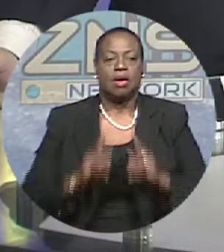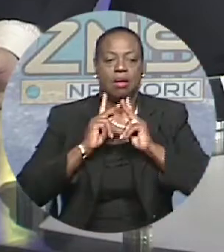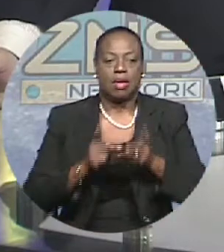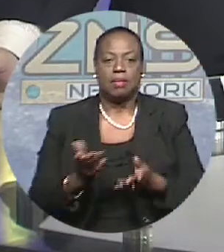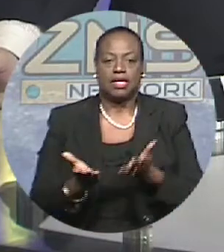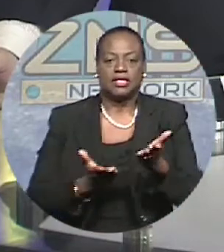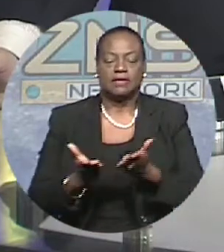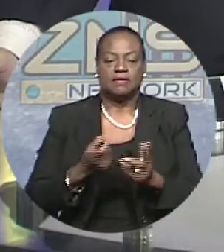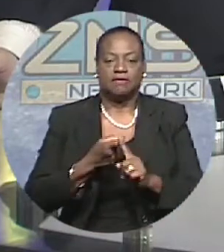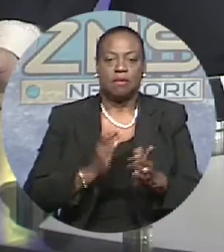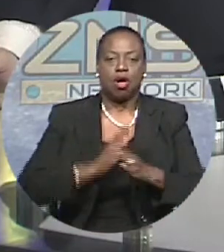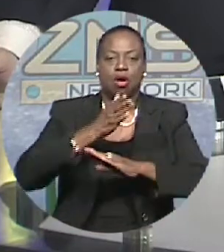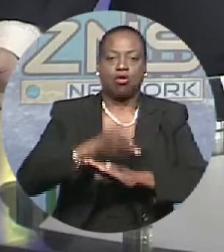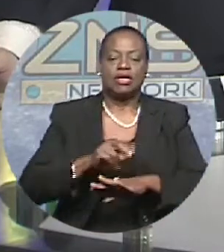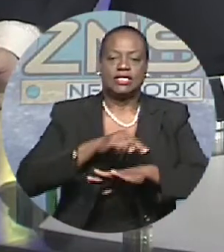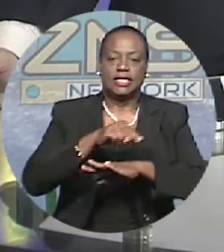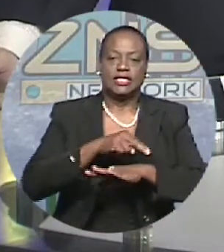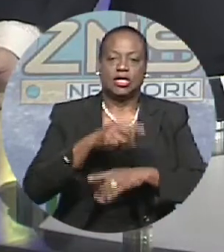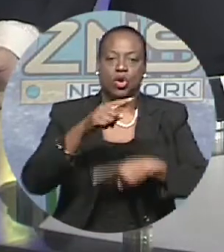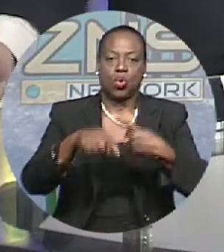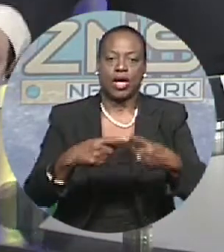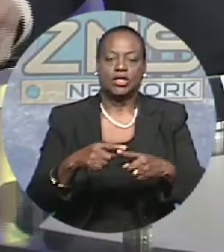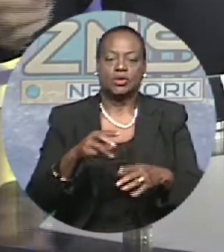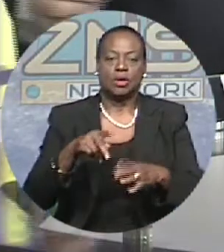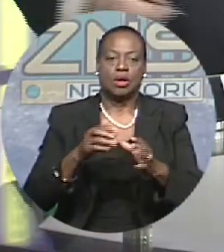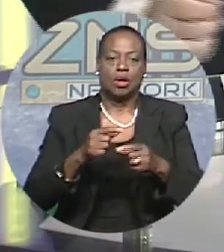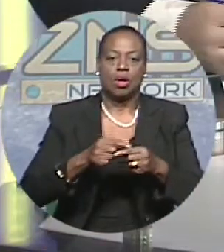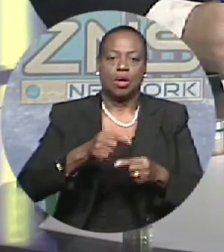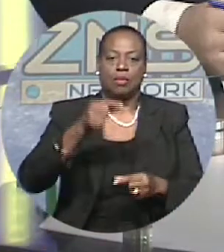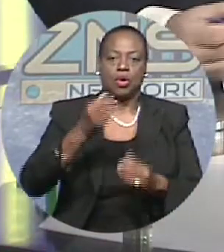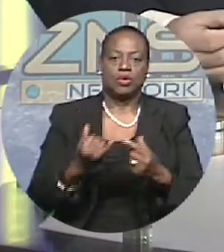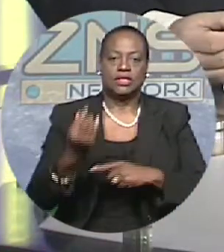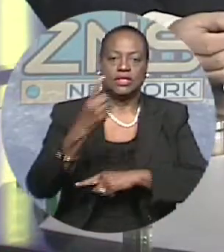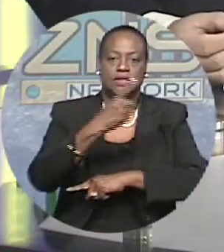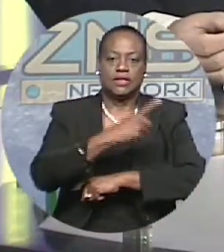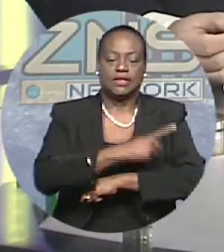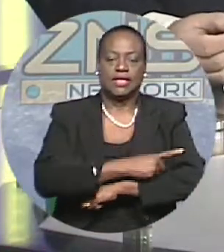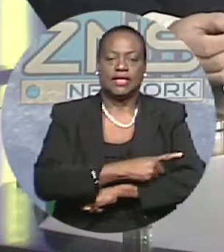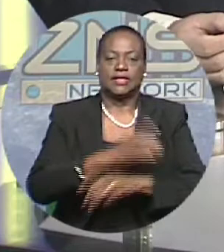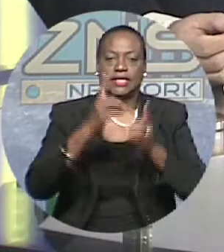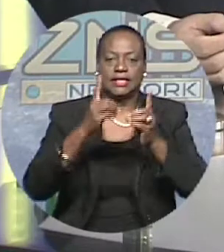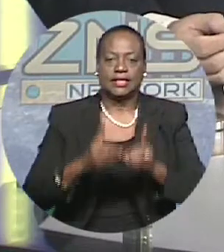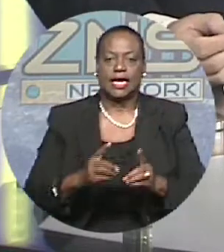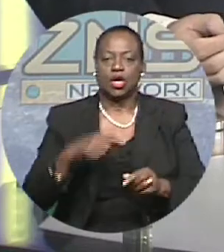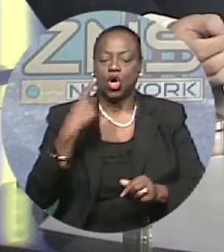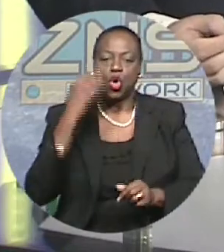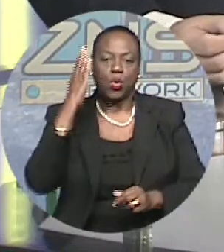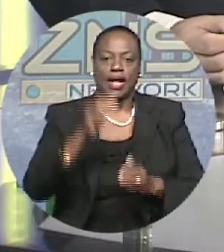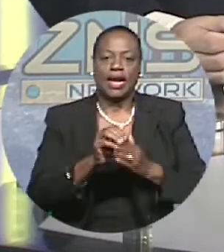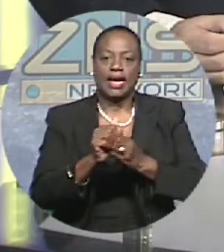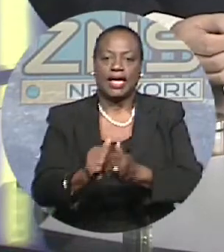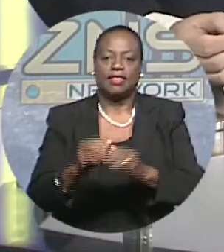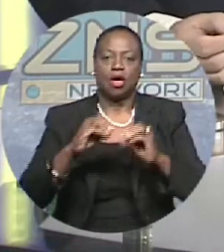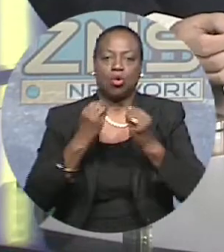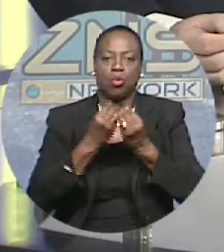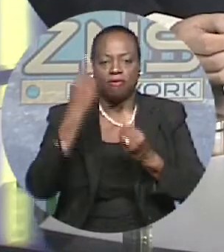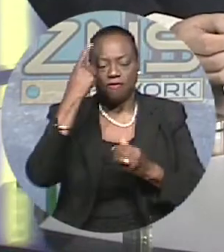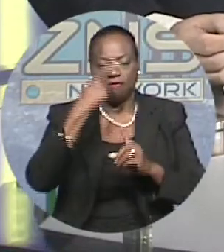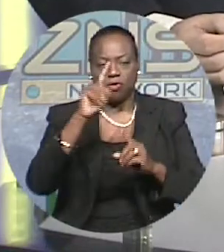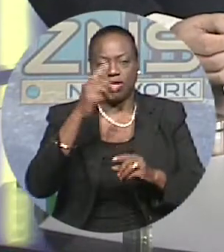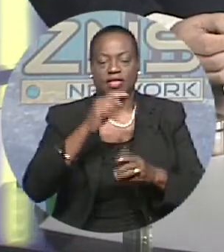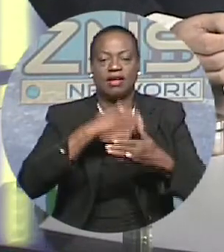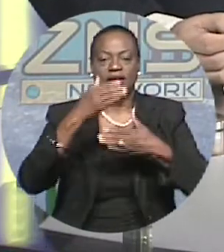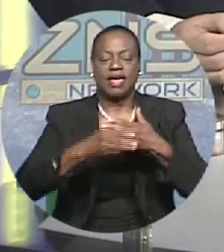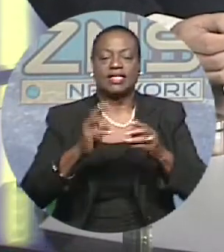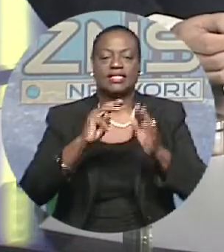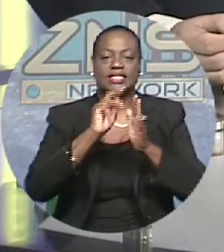servants from across the country headed to the polls today to decide who will lead their organization for the next term. And as they cast those